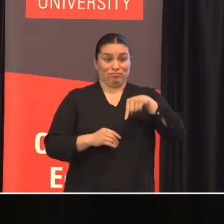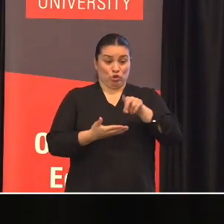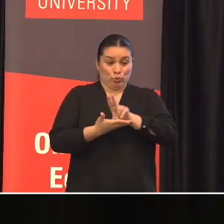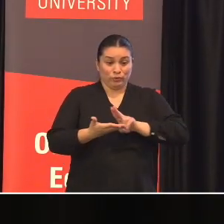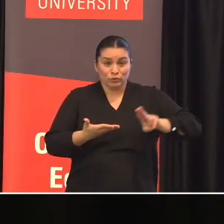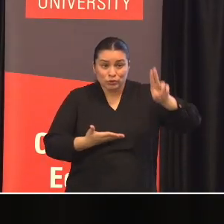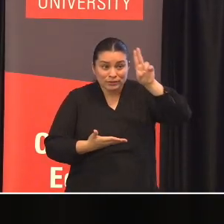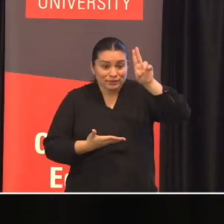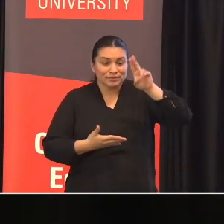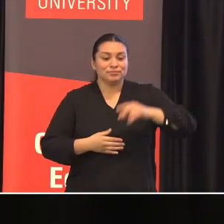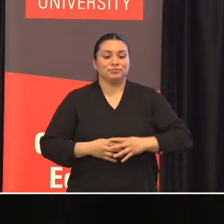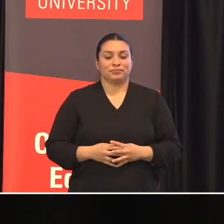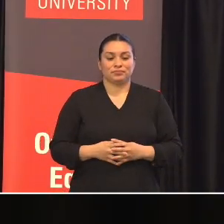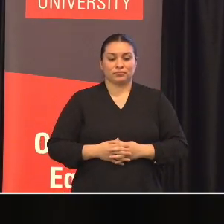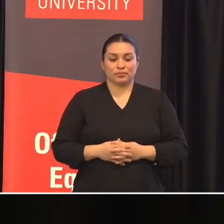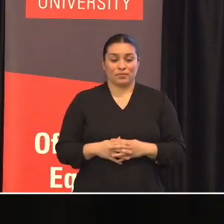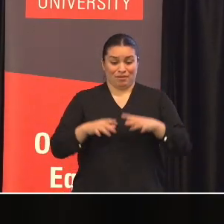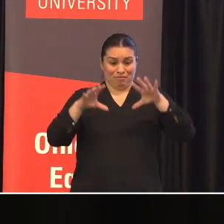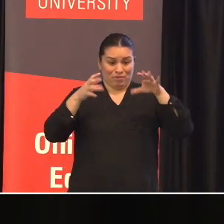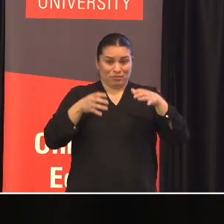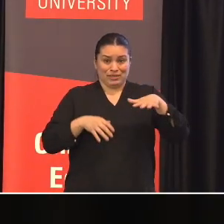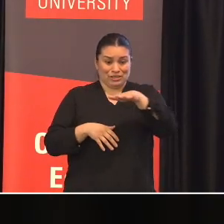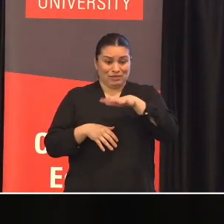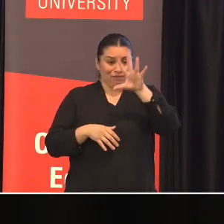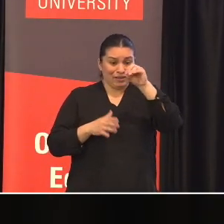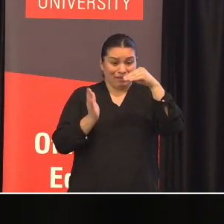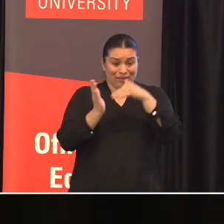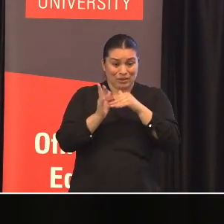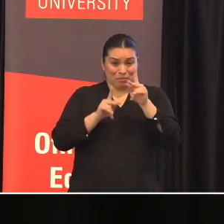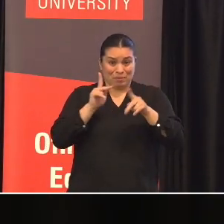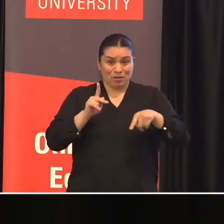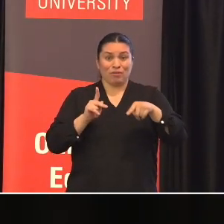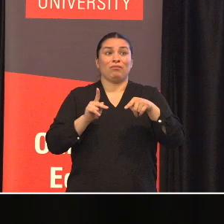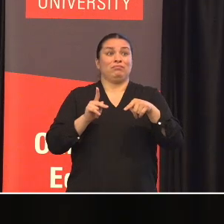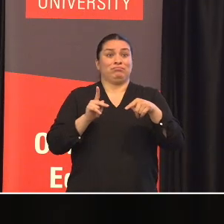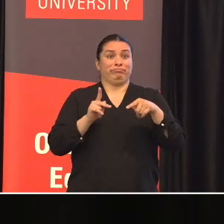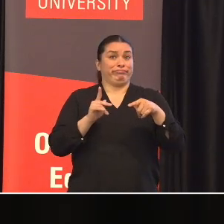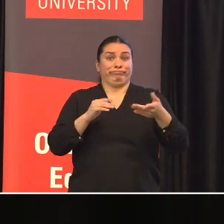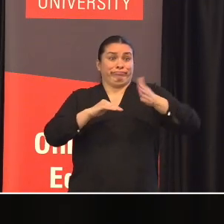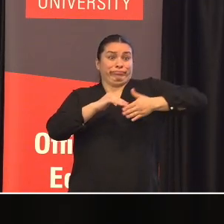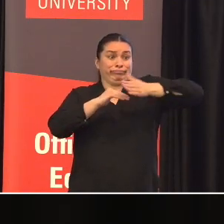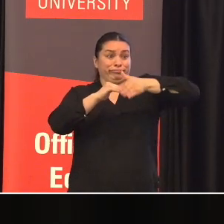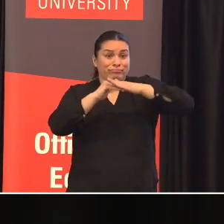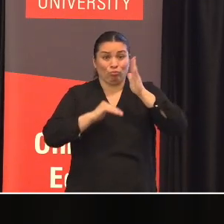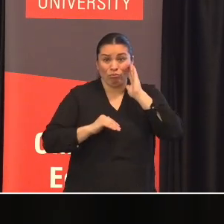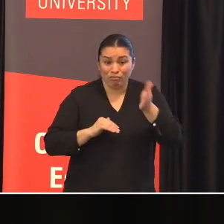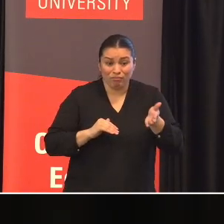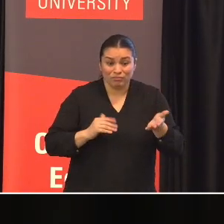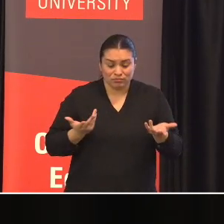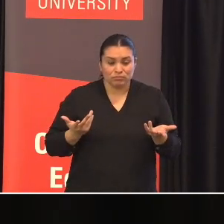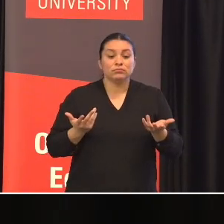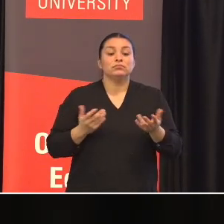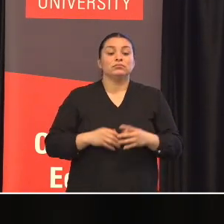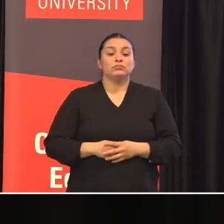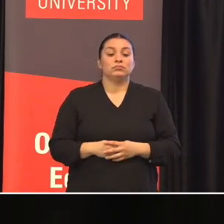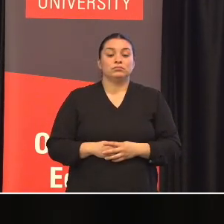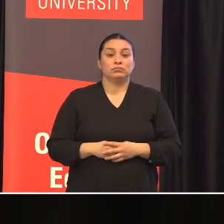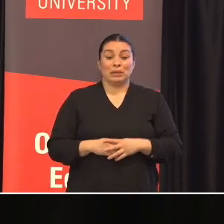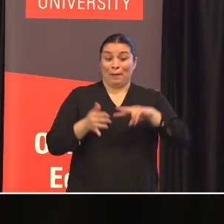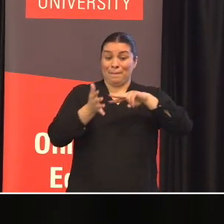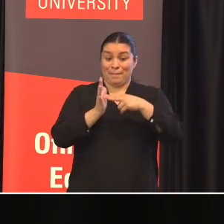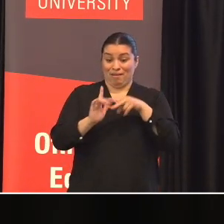that is 50,000 people or larger, that does not mean we have 50,000 students. That means that